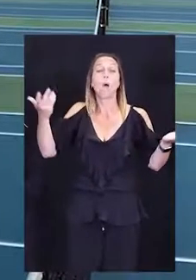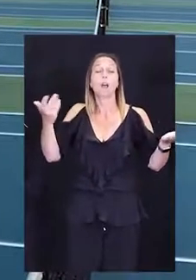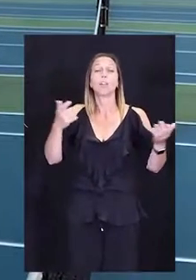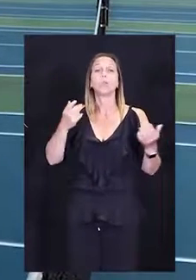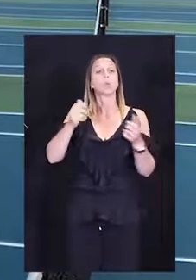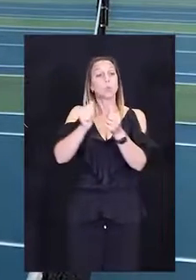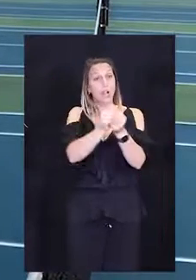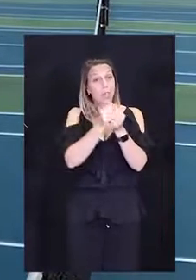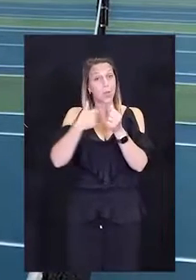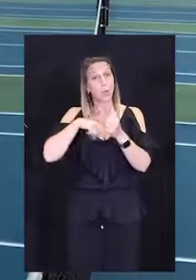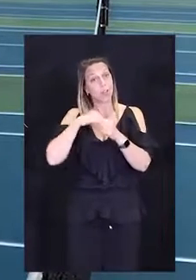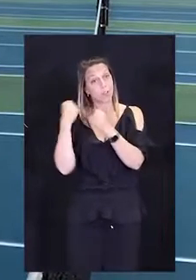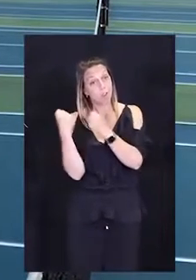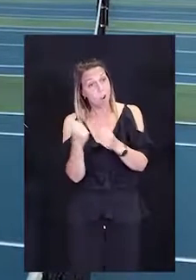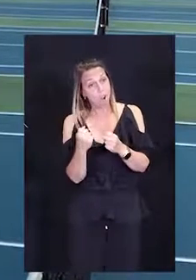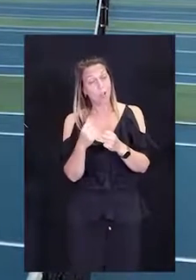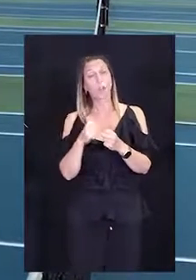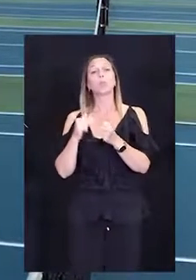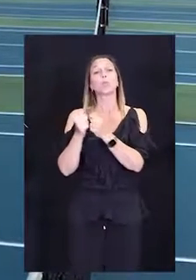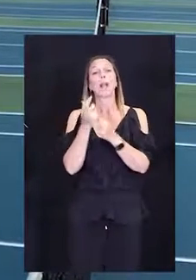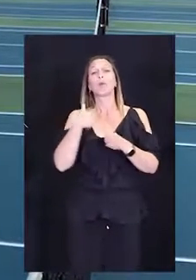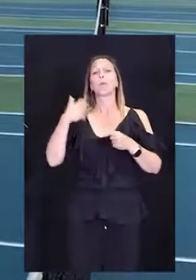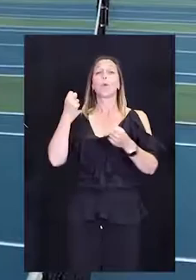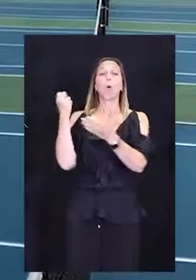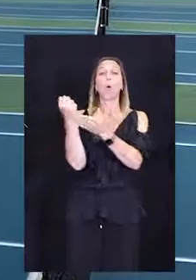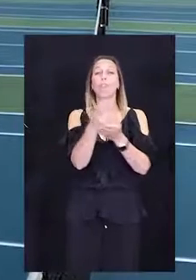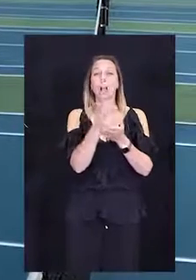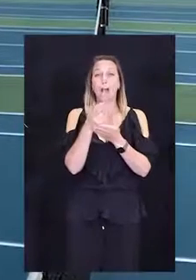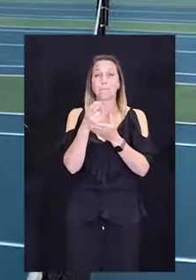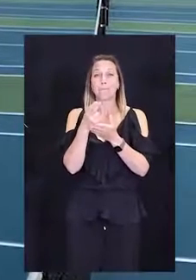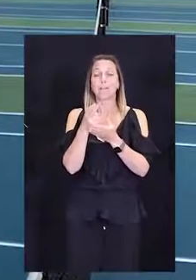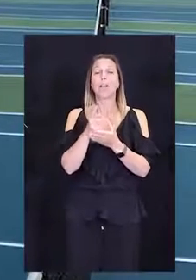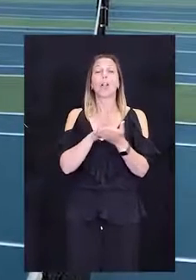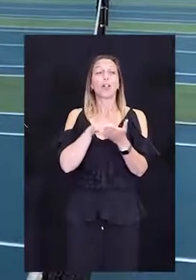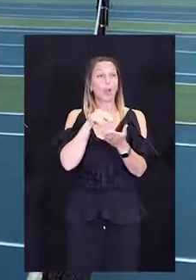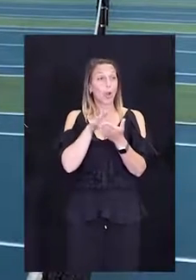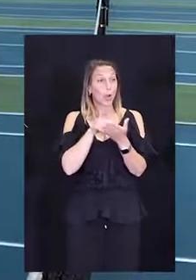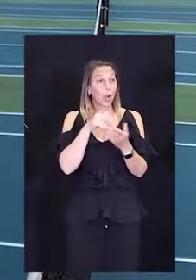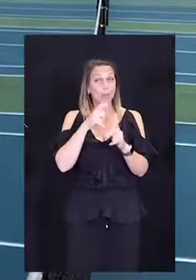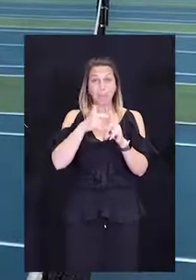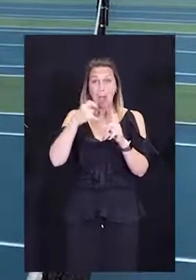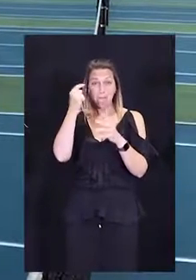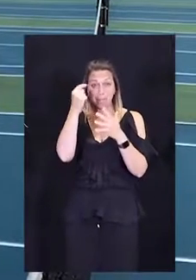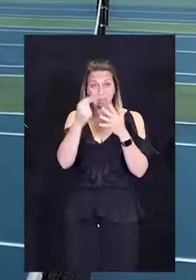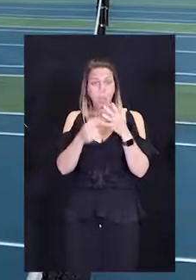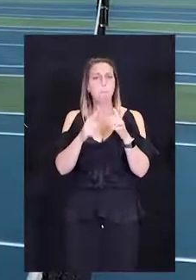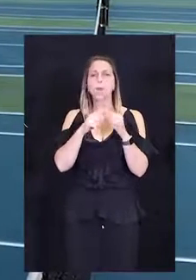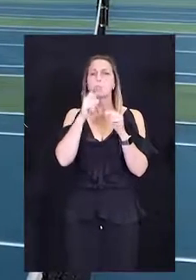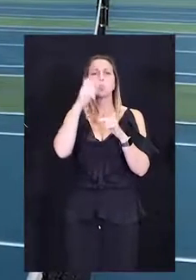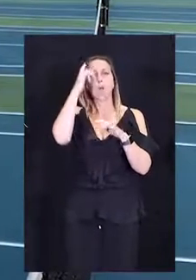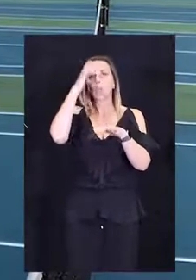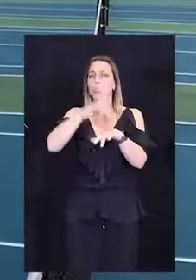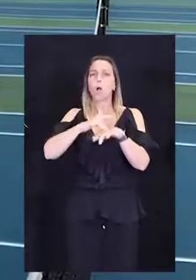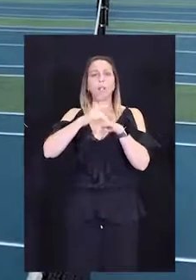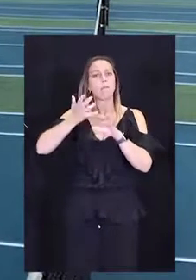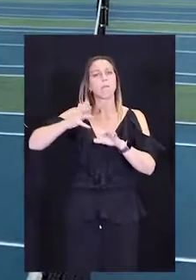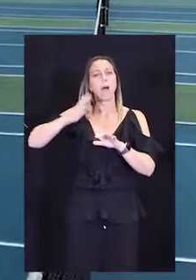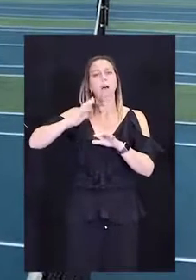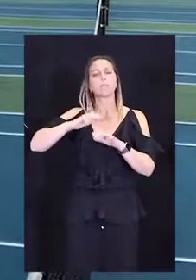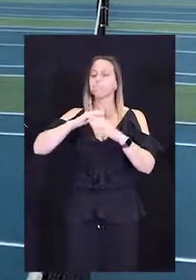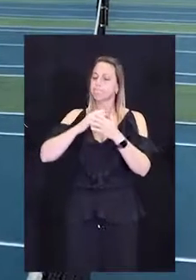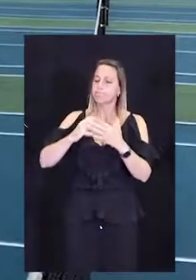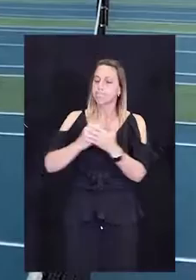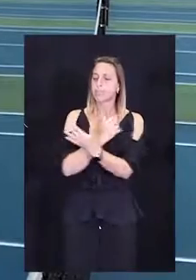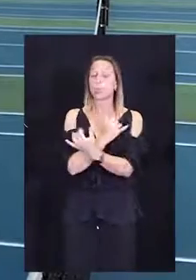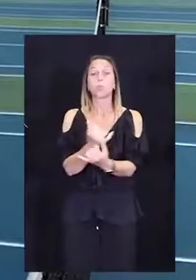strong, and together we will overcome, just as we always have. Learn from, but do not dwell on the past. Make the most of the